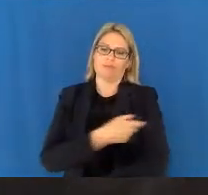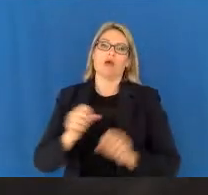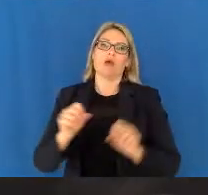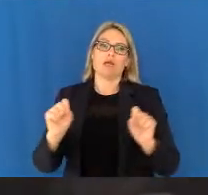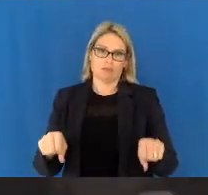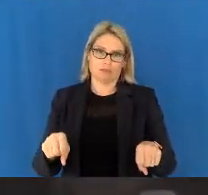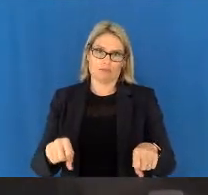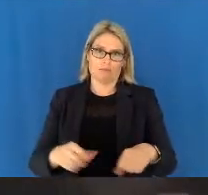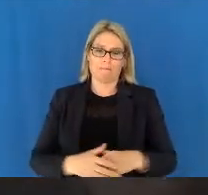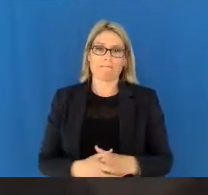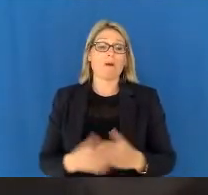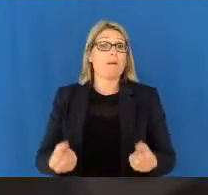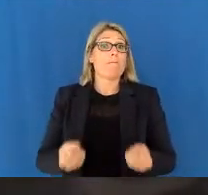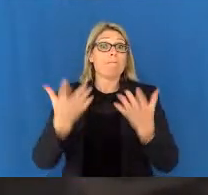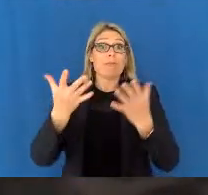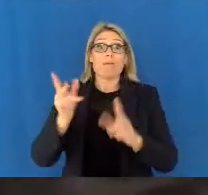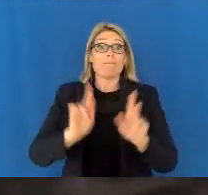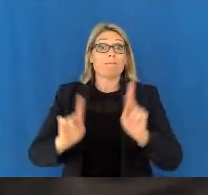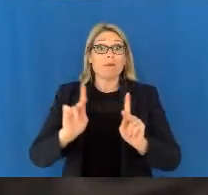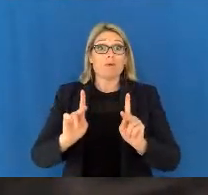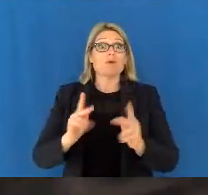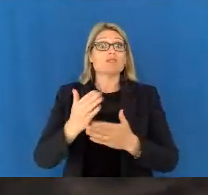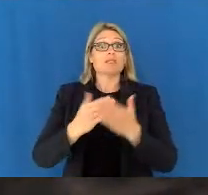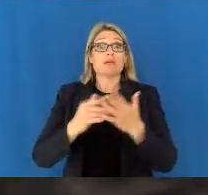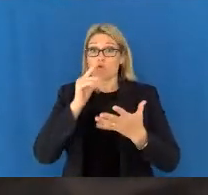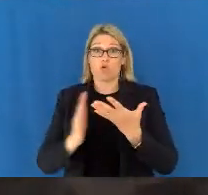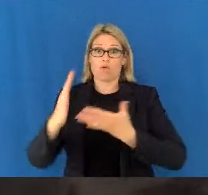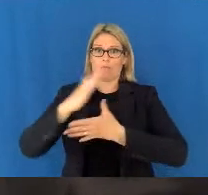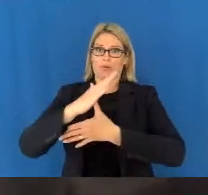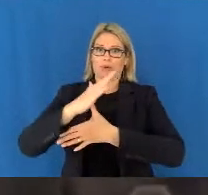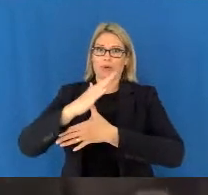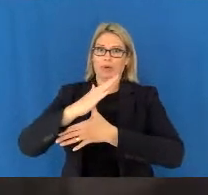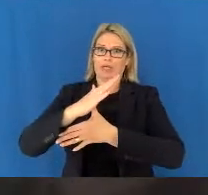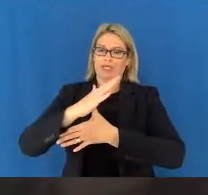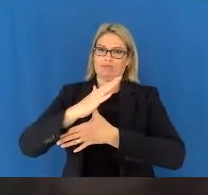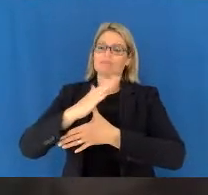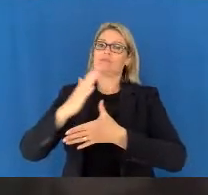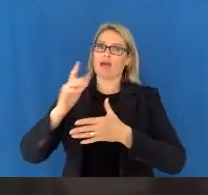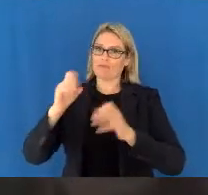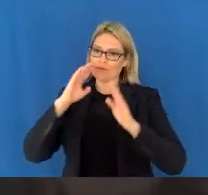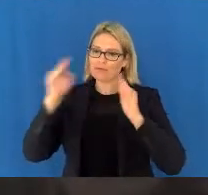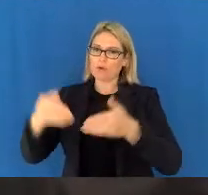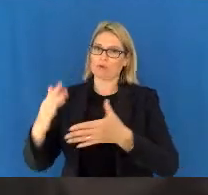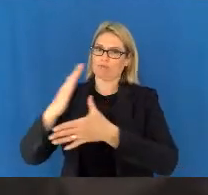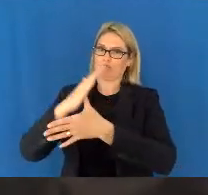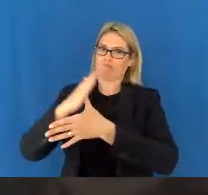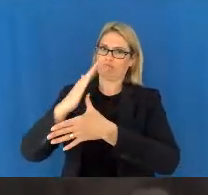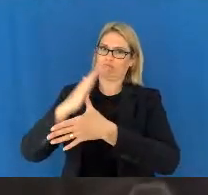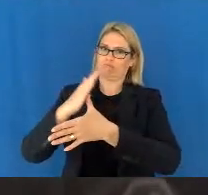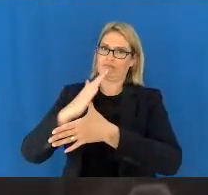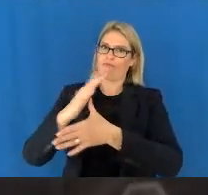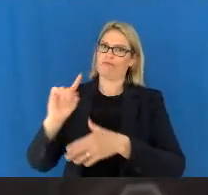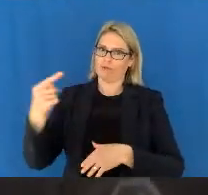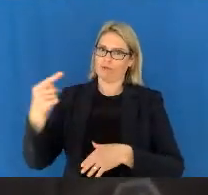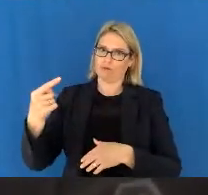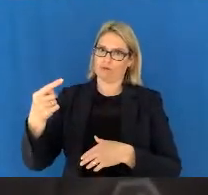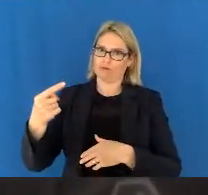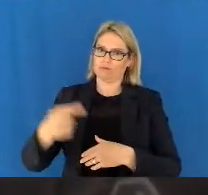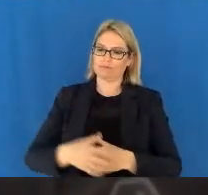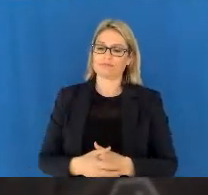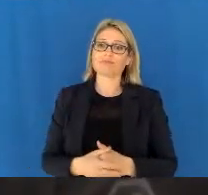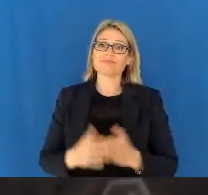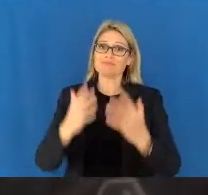many people who are even more of a priority right now. So unfortunately, we